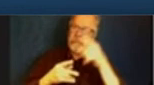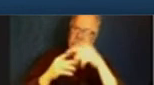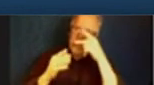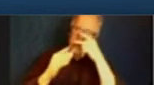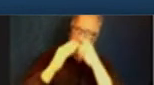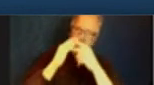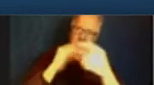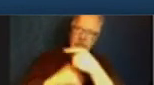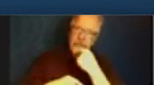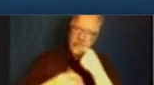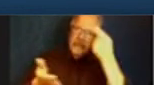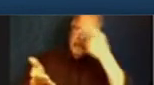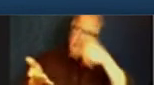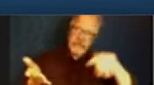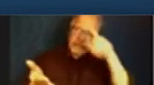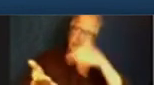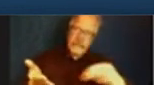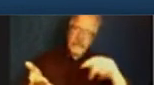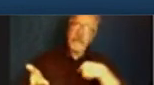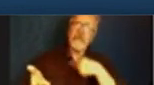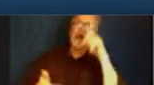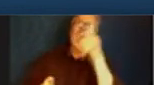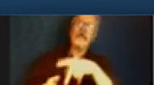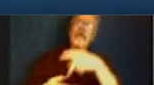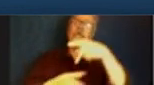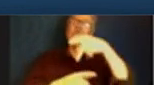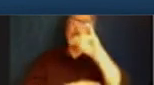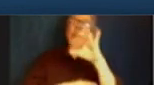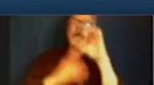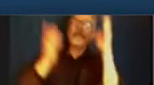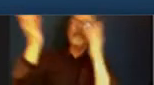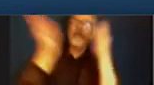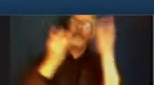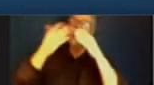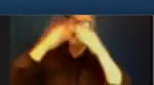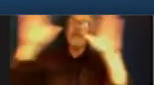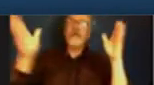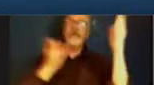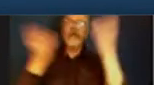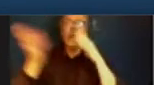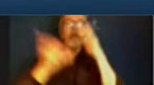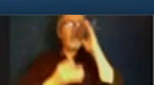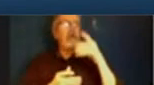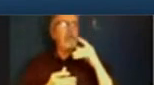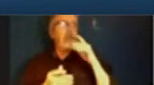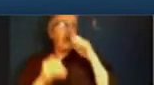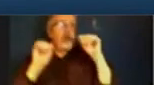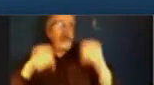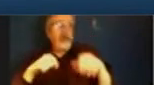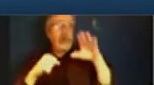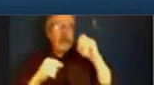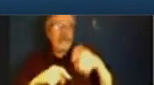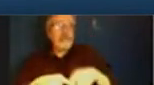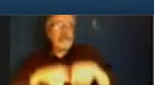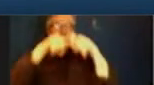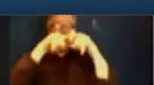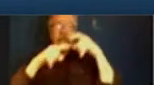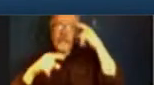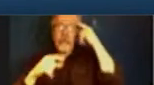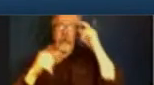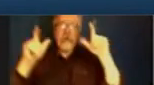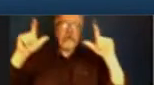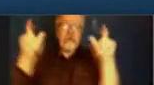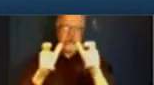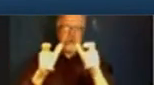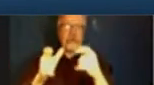services, could you discuss what public services you think will be disrupted by the staffing shortages and so forth, and what are